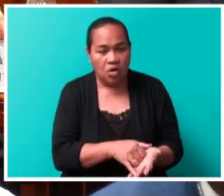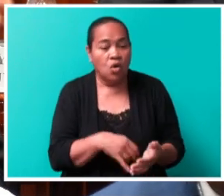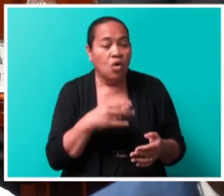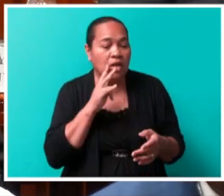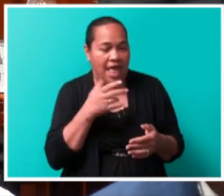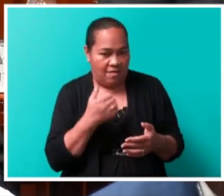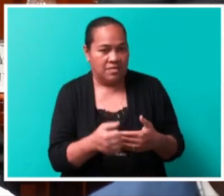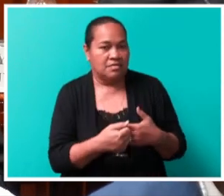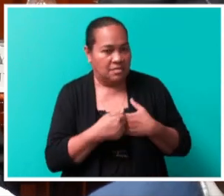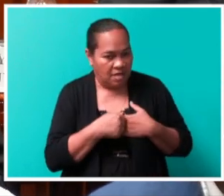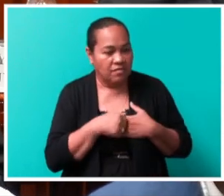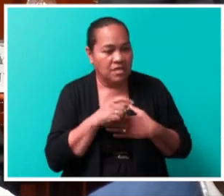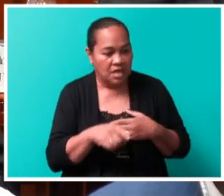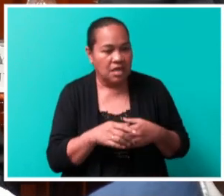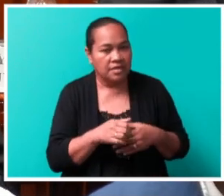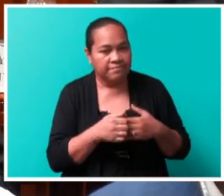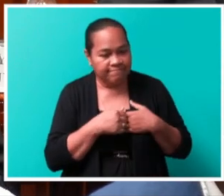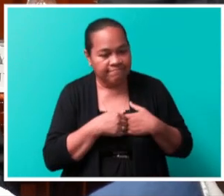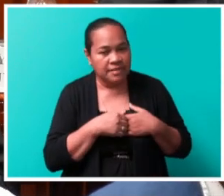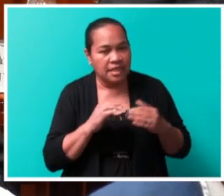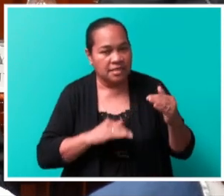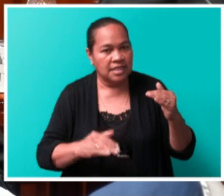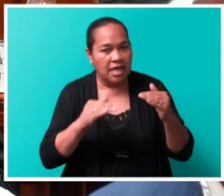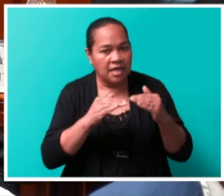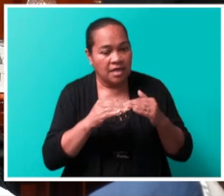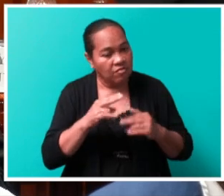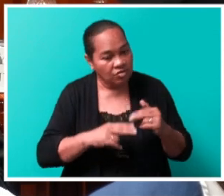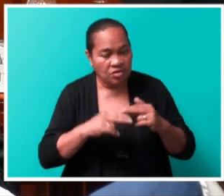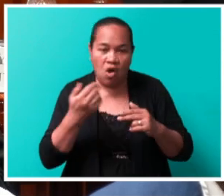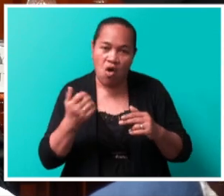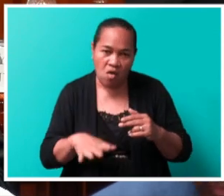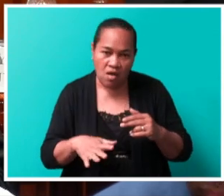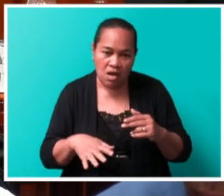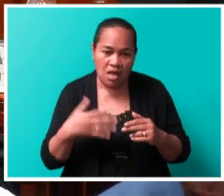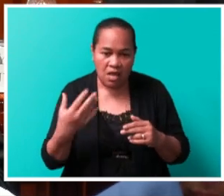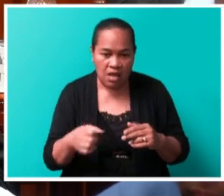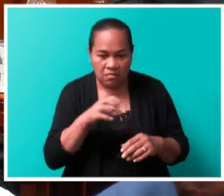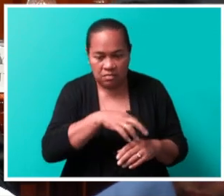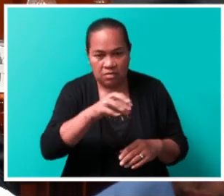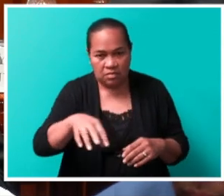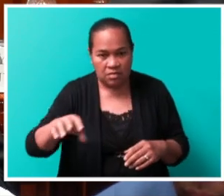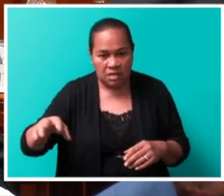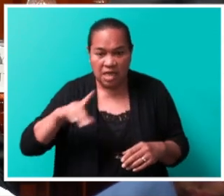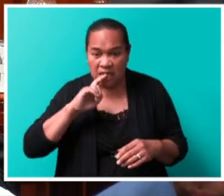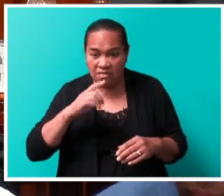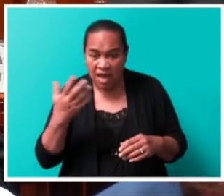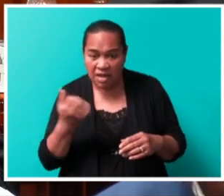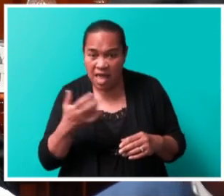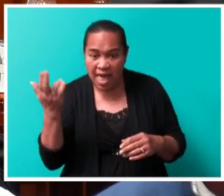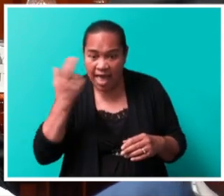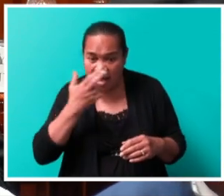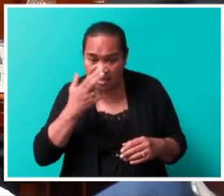and security standards. The infrastructure investment has already been made. This expansion utilizes existing assets to